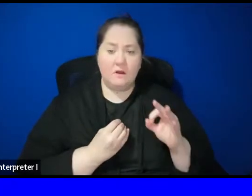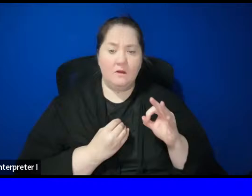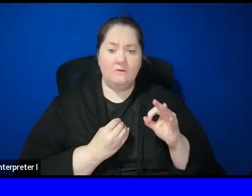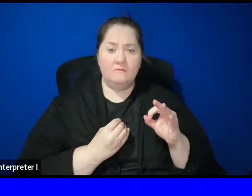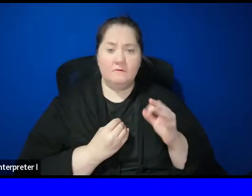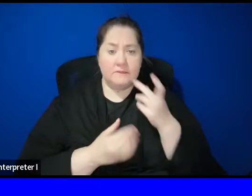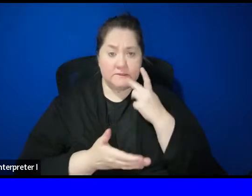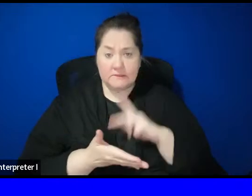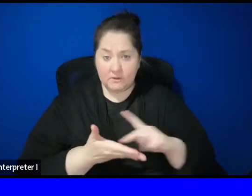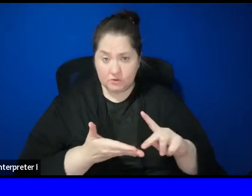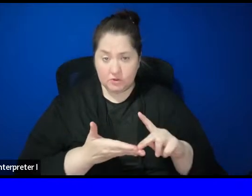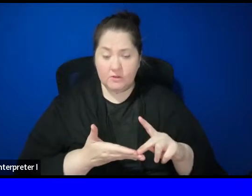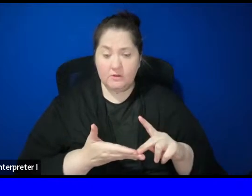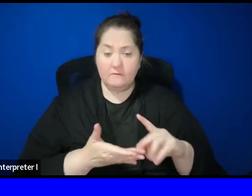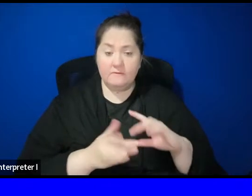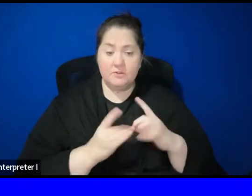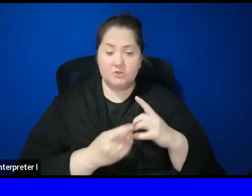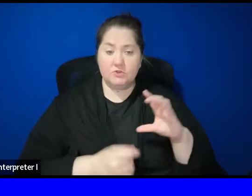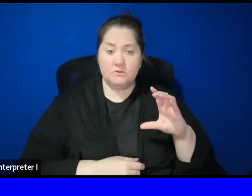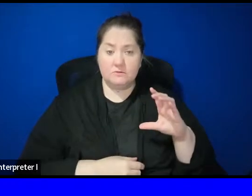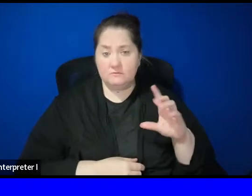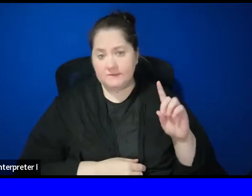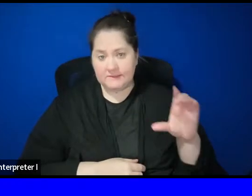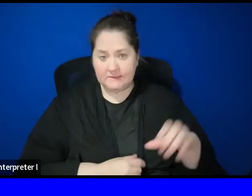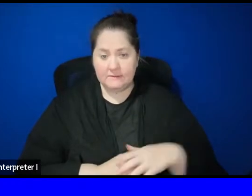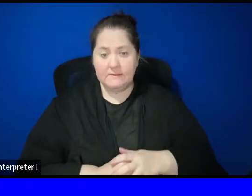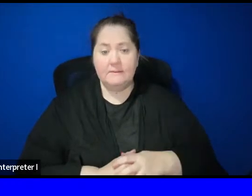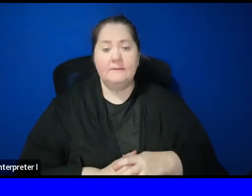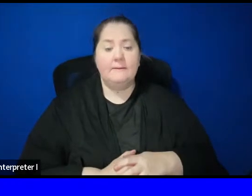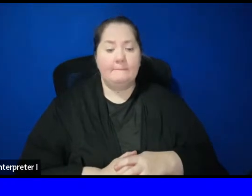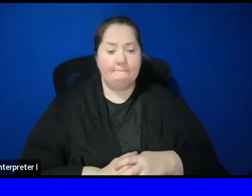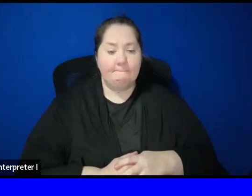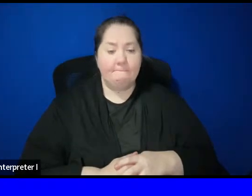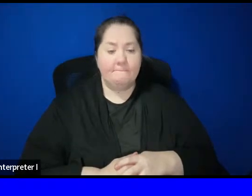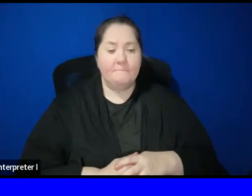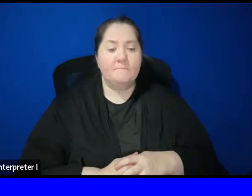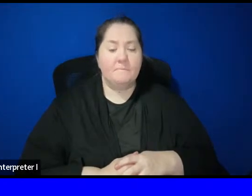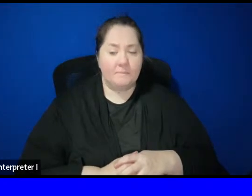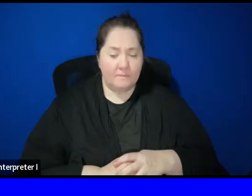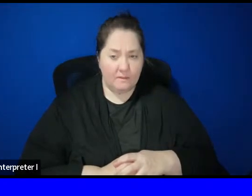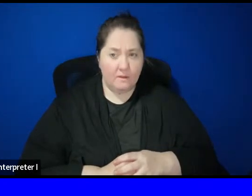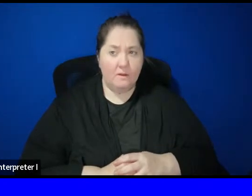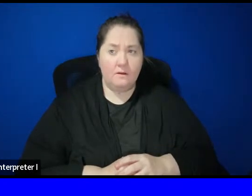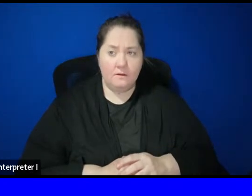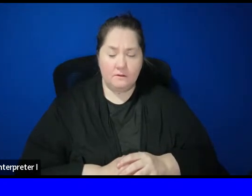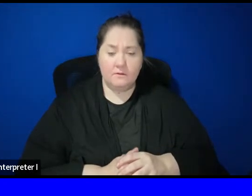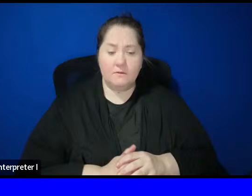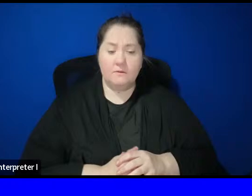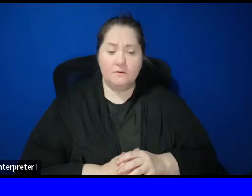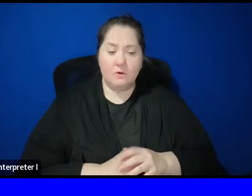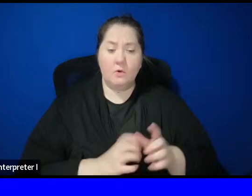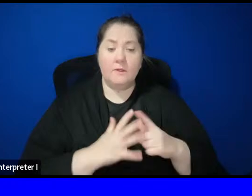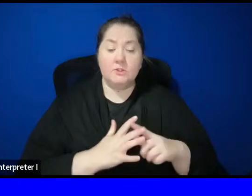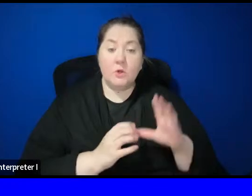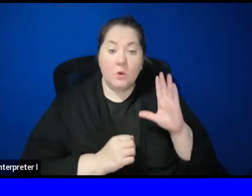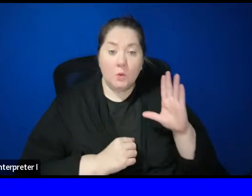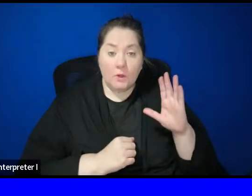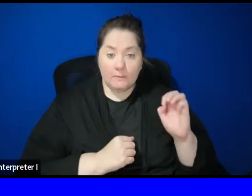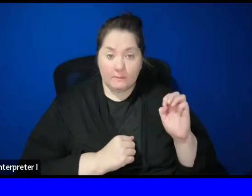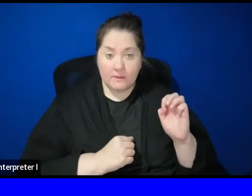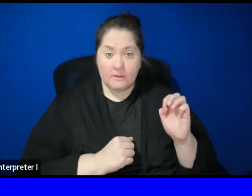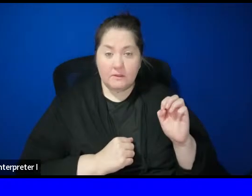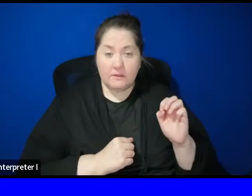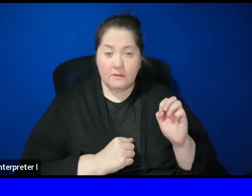Secretary of the District of Columbia? Right. So originally, This was going to be